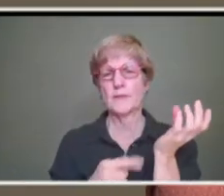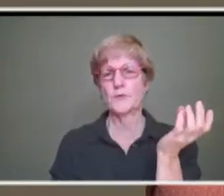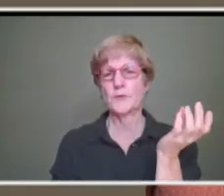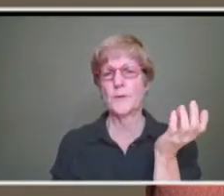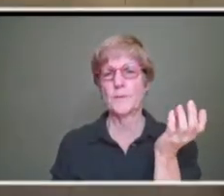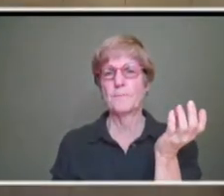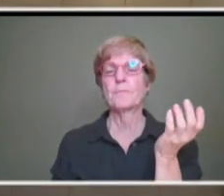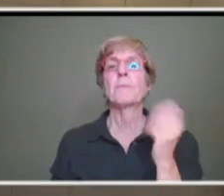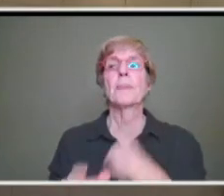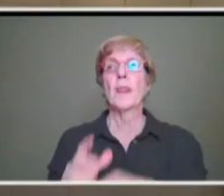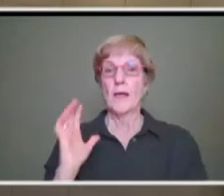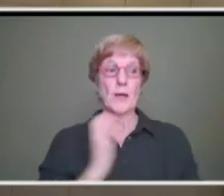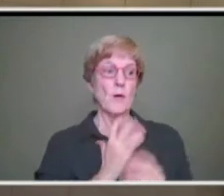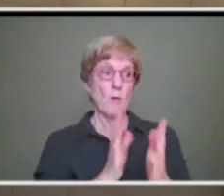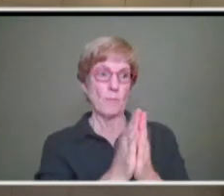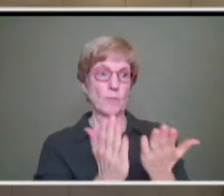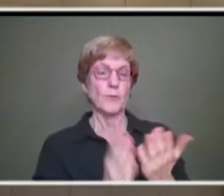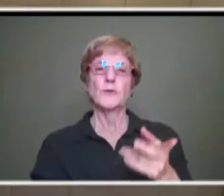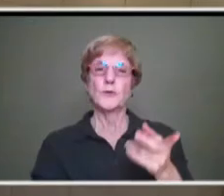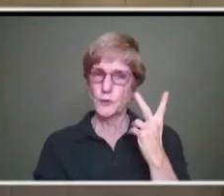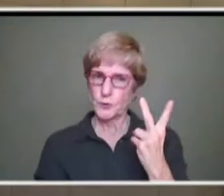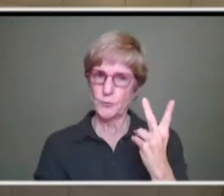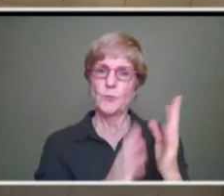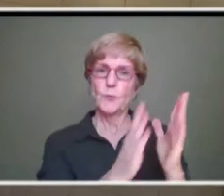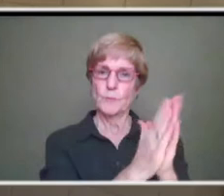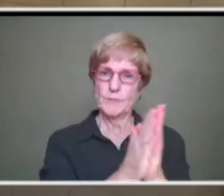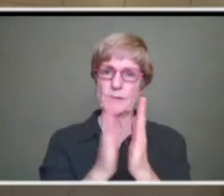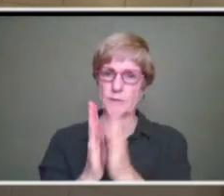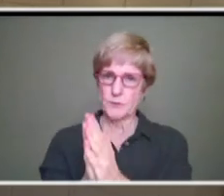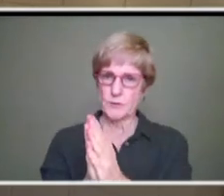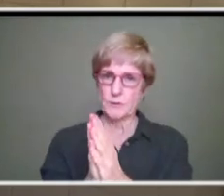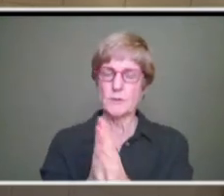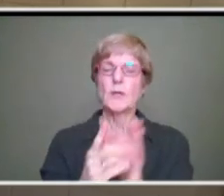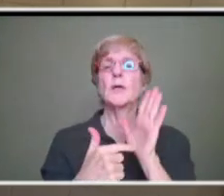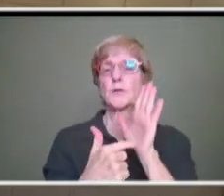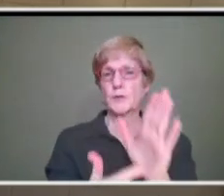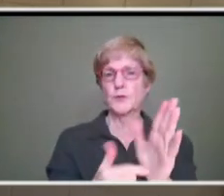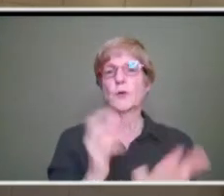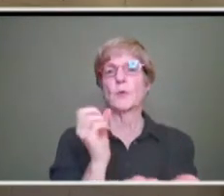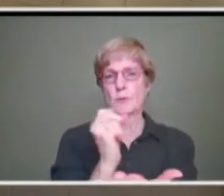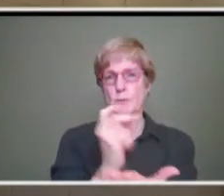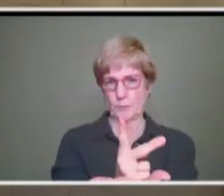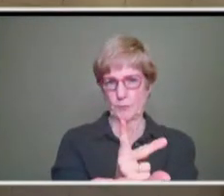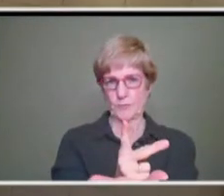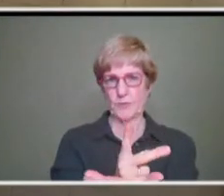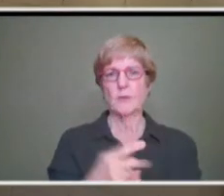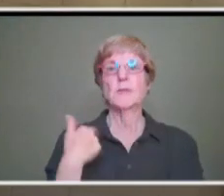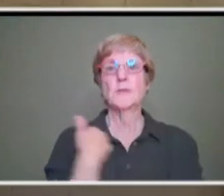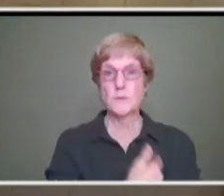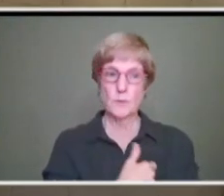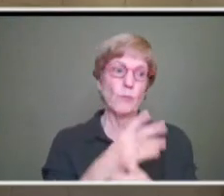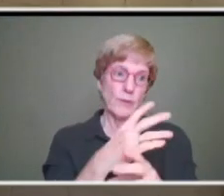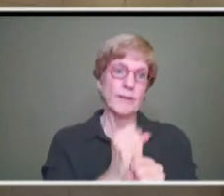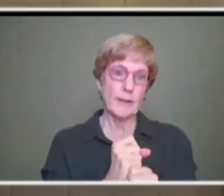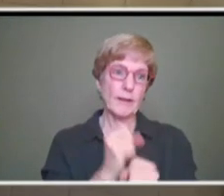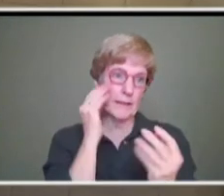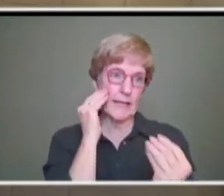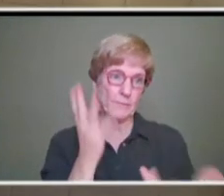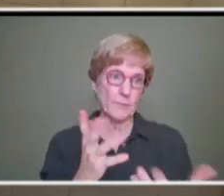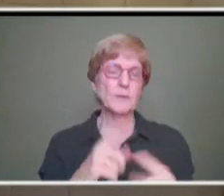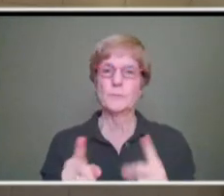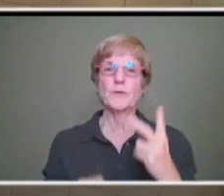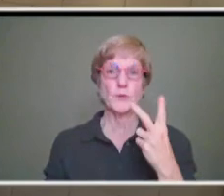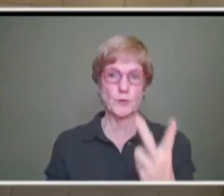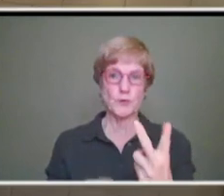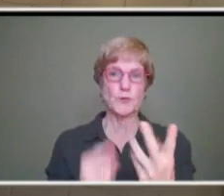me just add in our book there are two petitions the show approved so so we are getting that information but there are two that